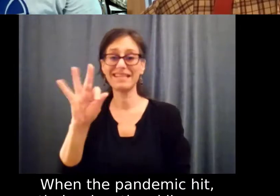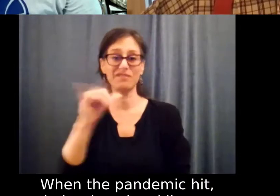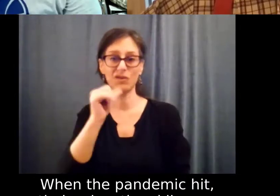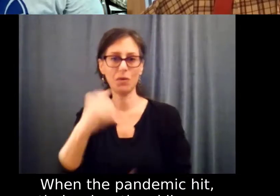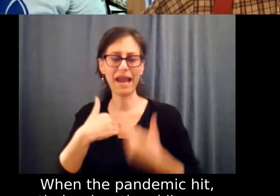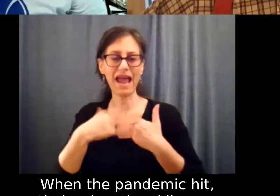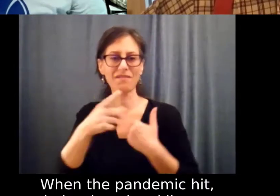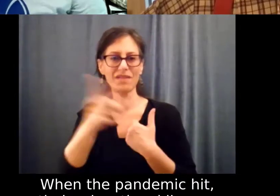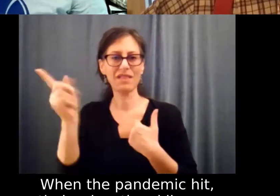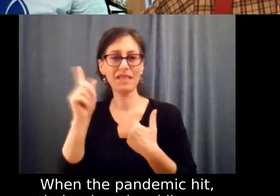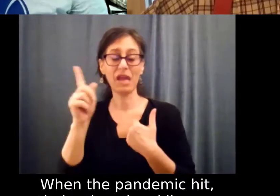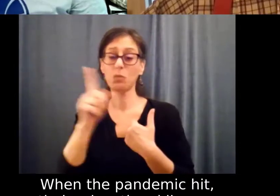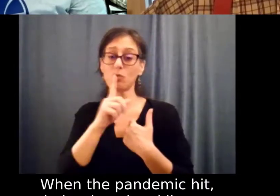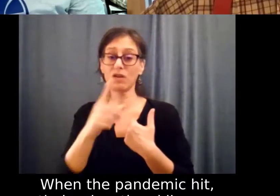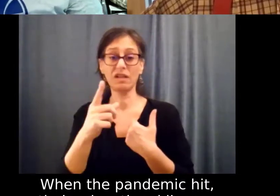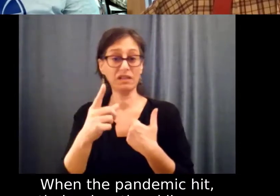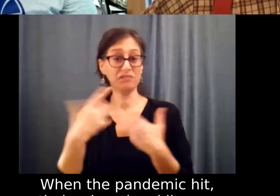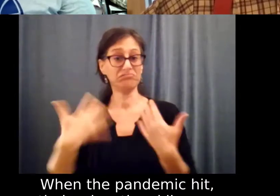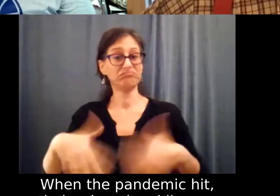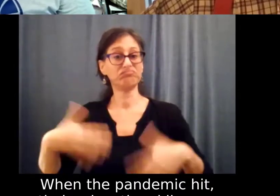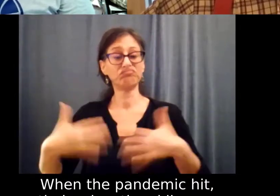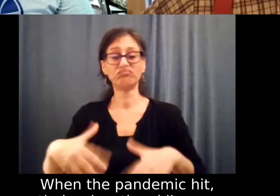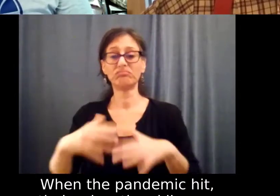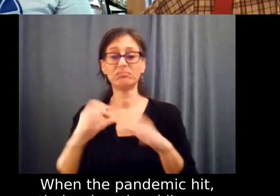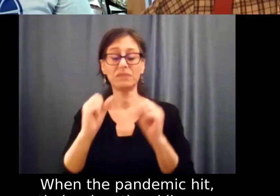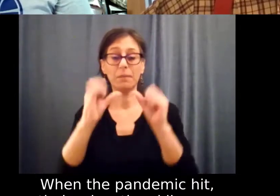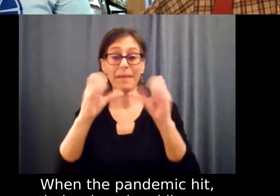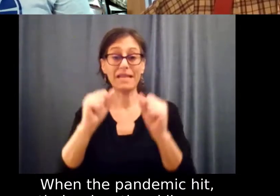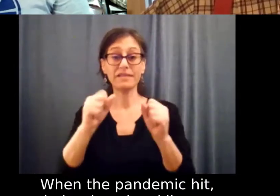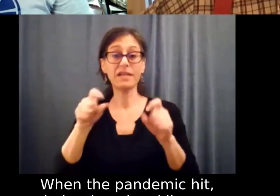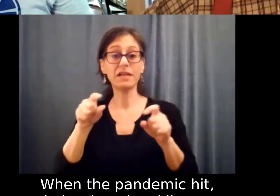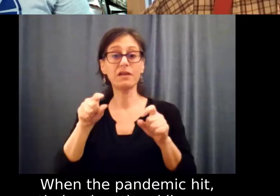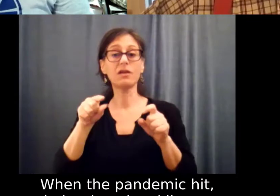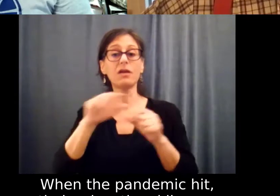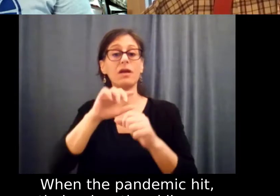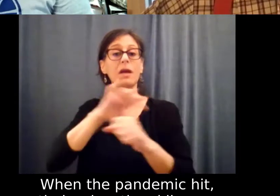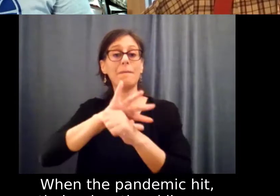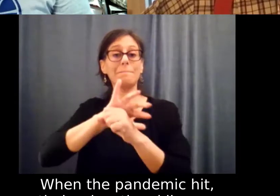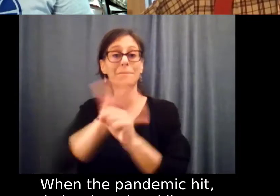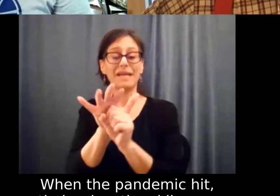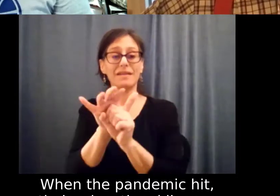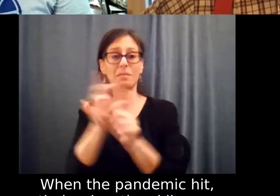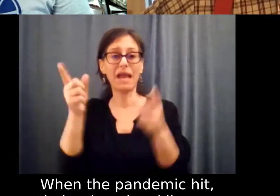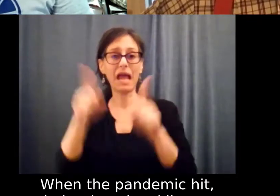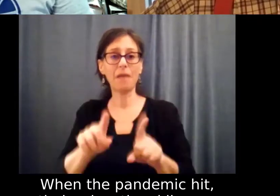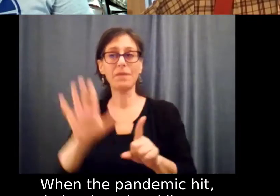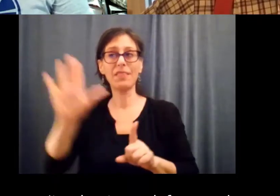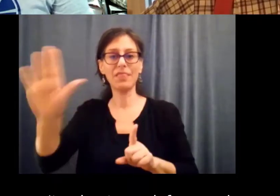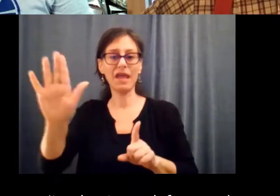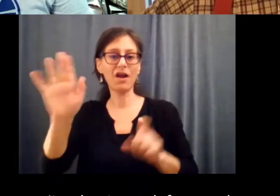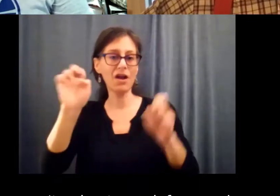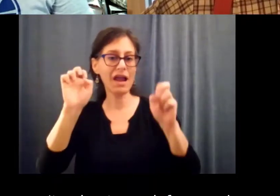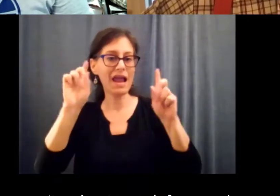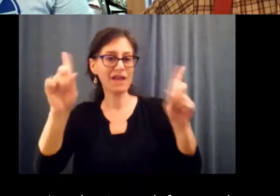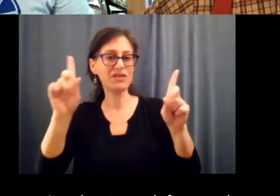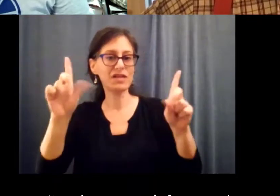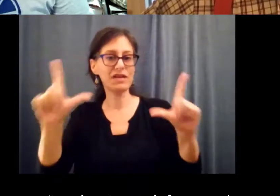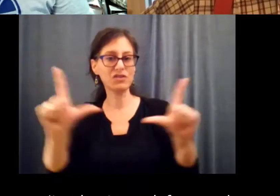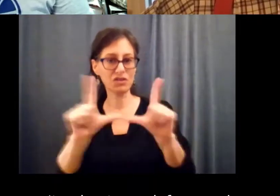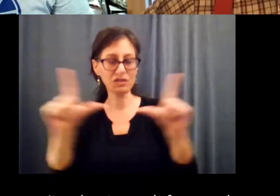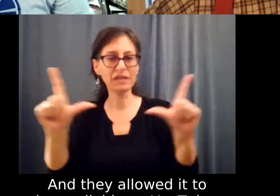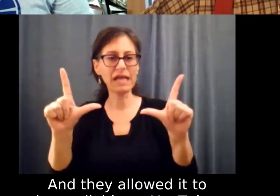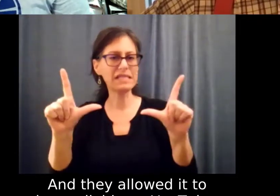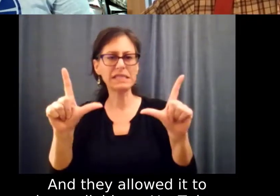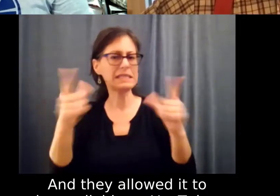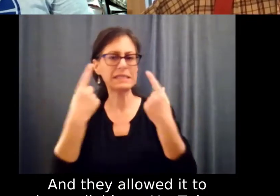were really remarkable. And when the pandemic hit, they realized their educational license wasn't going to work for